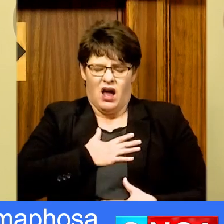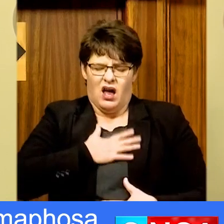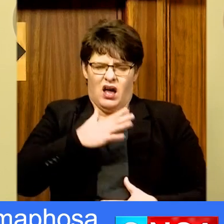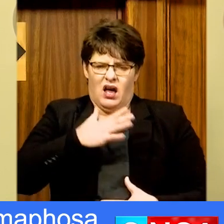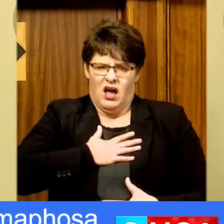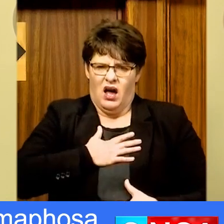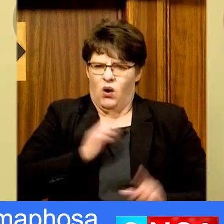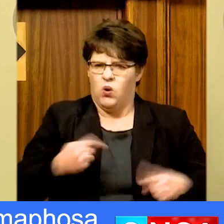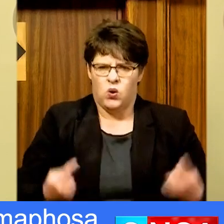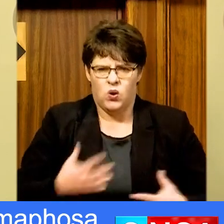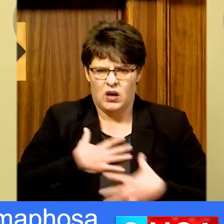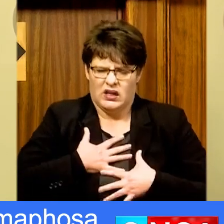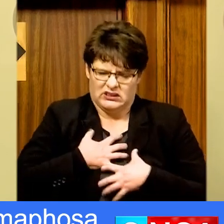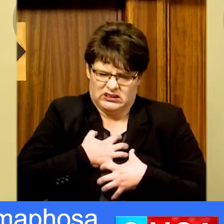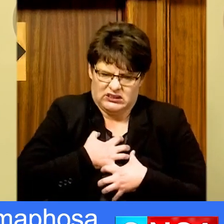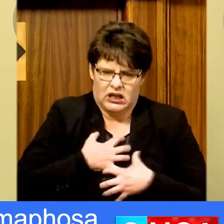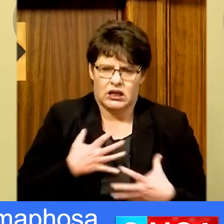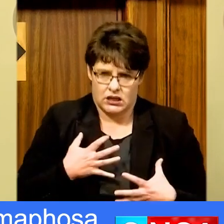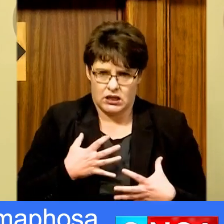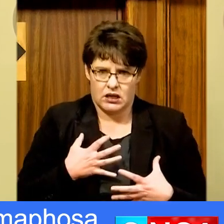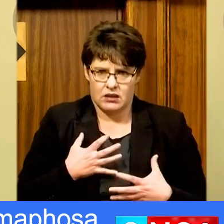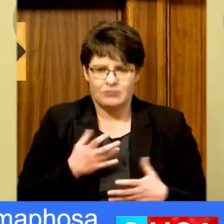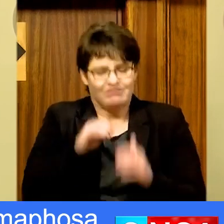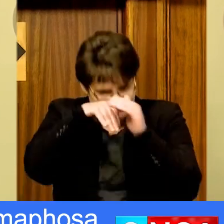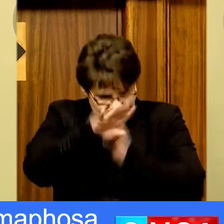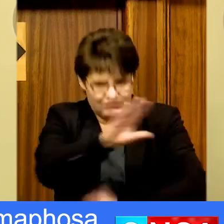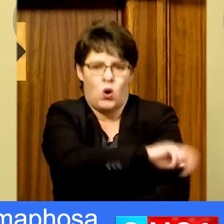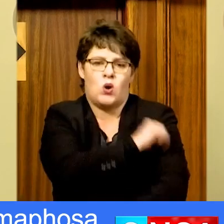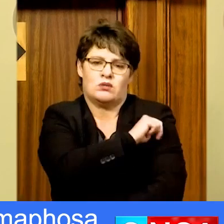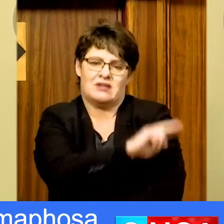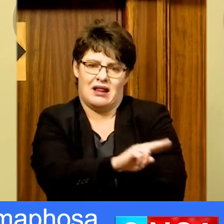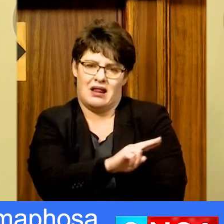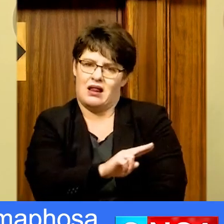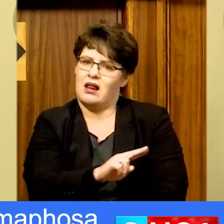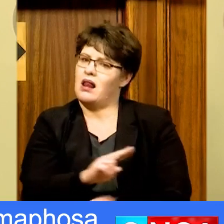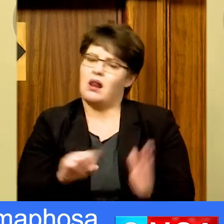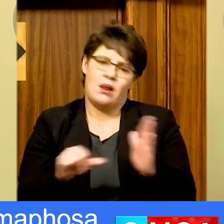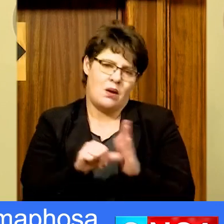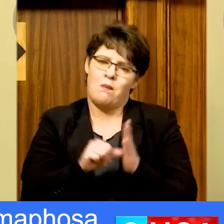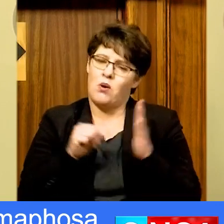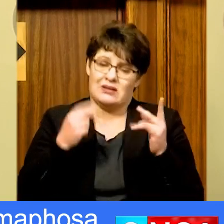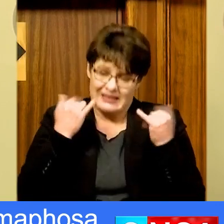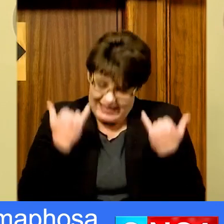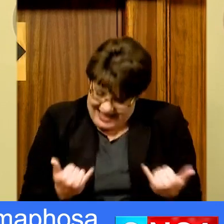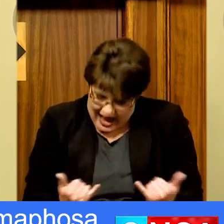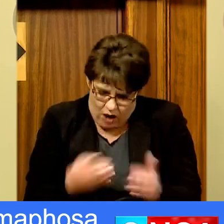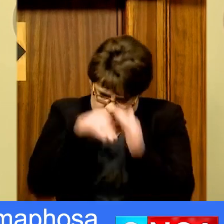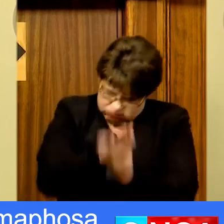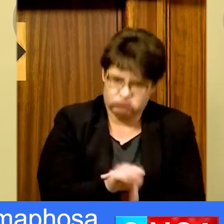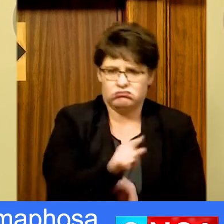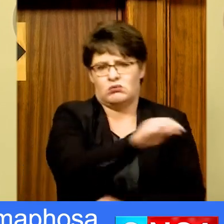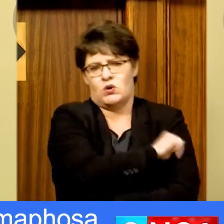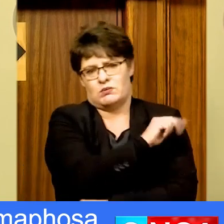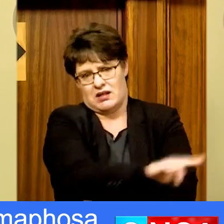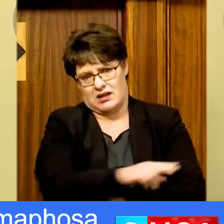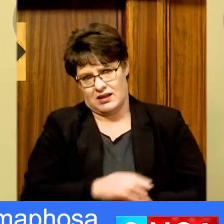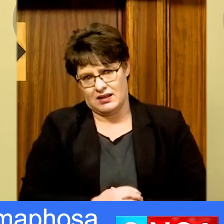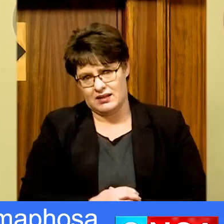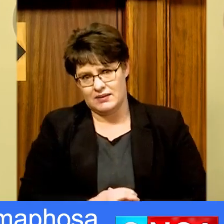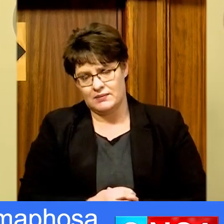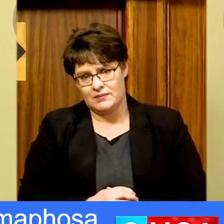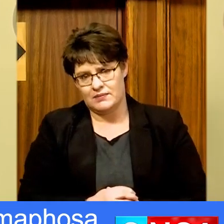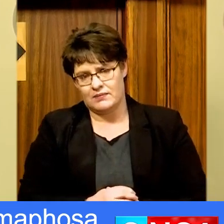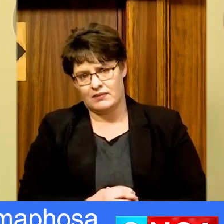breath, seek care at a hospital immediately. This is the practical